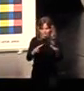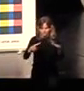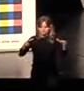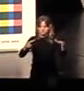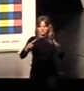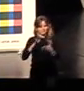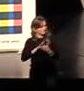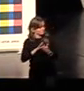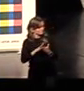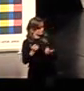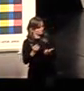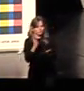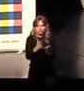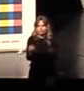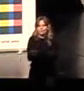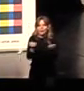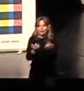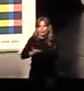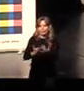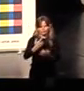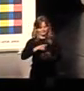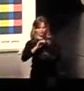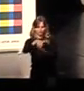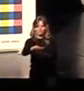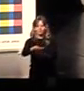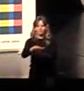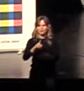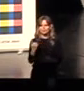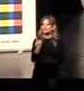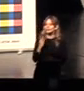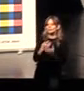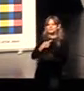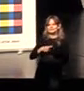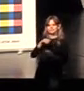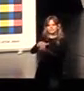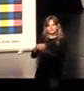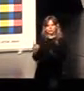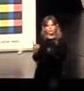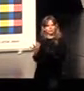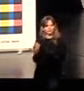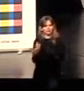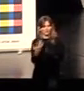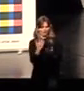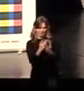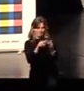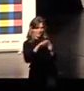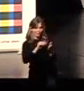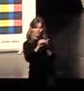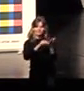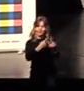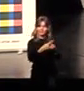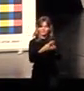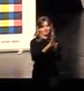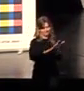power to zit is een schip met hoe is dit is een is een olie de bieb op een taxus